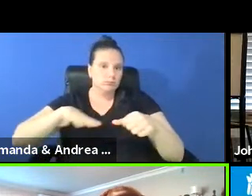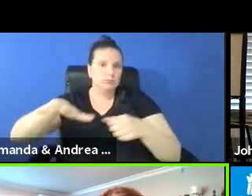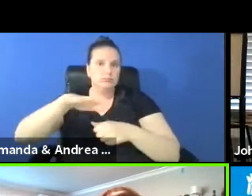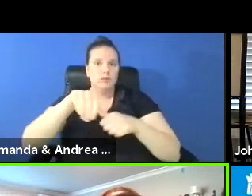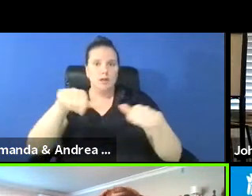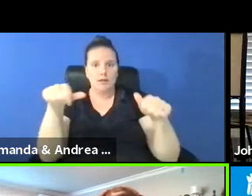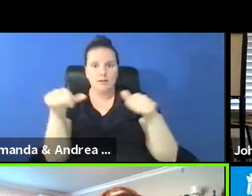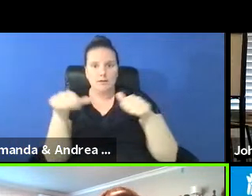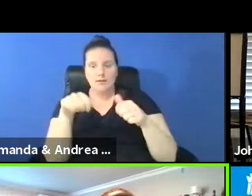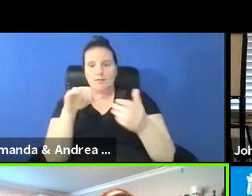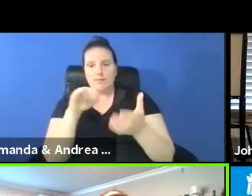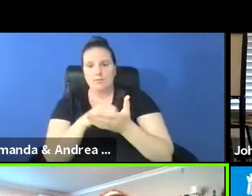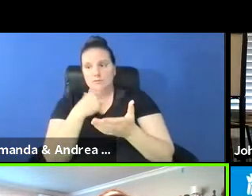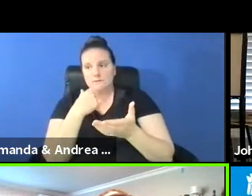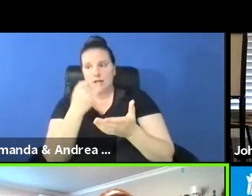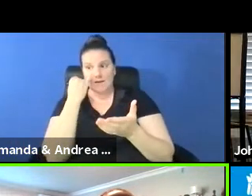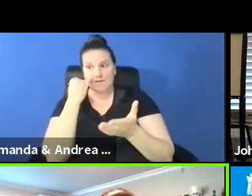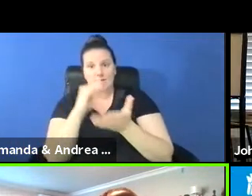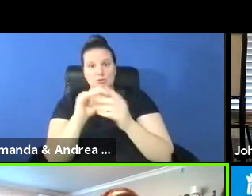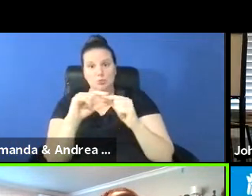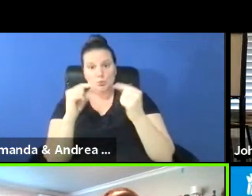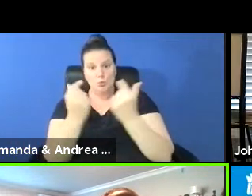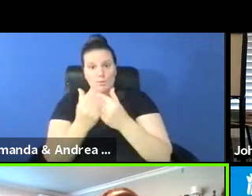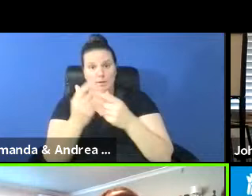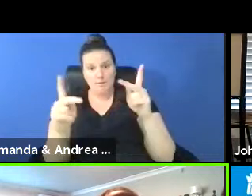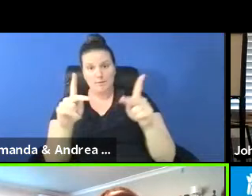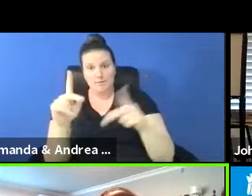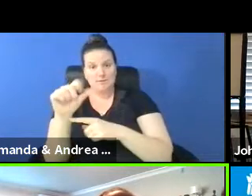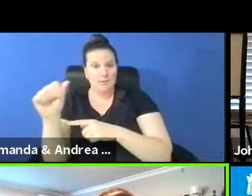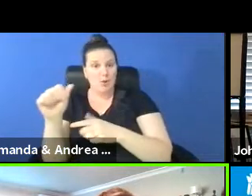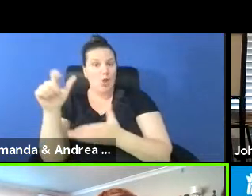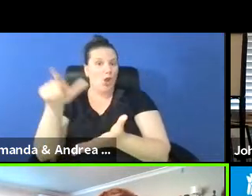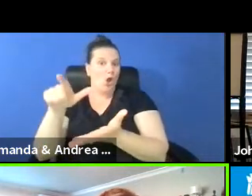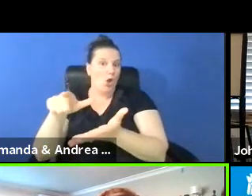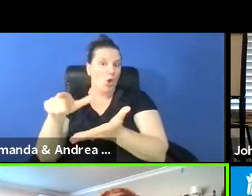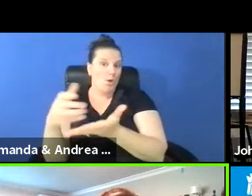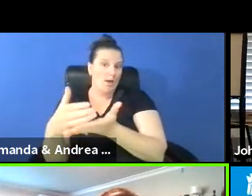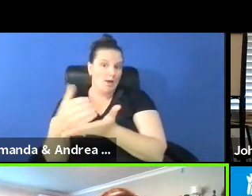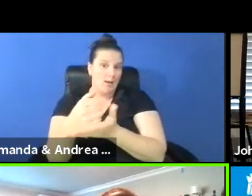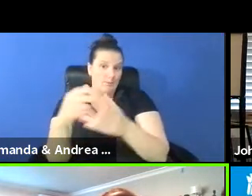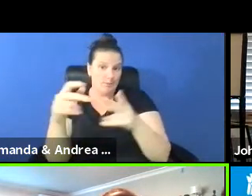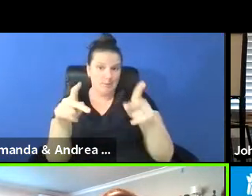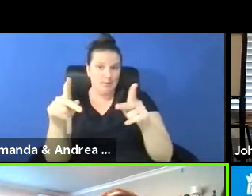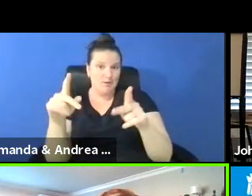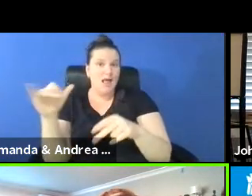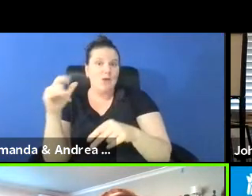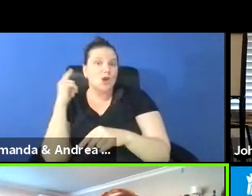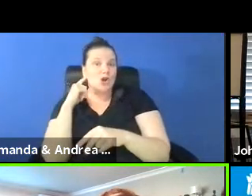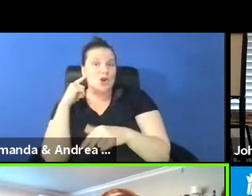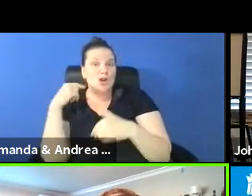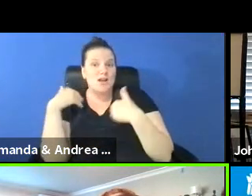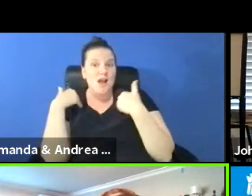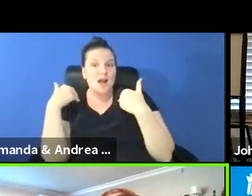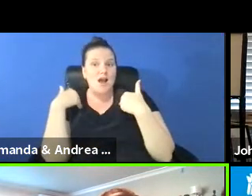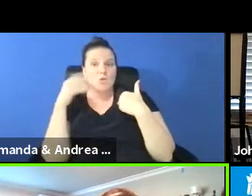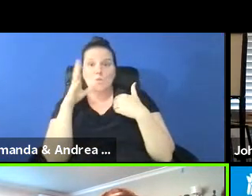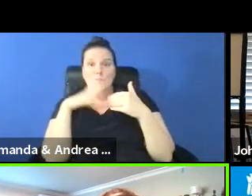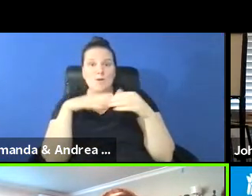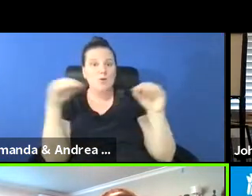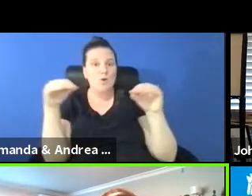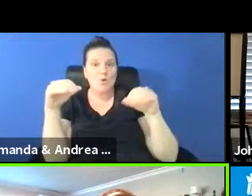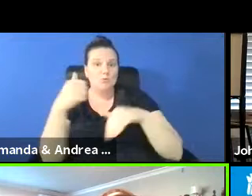would tell you if it's the group of people who are disabled, if it is low income people, as we heard the young lady who had no